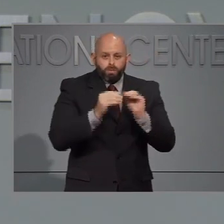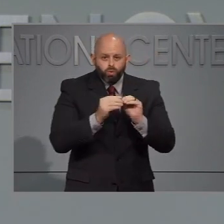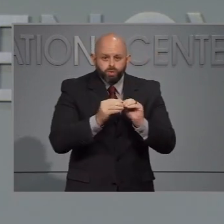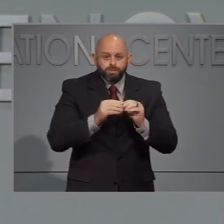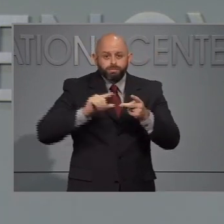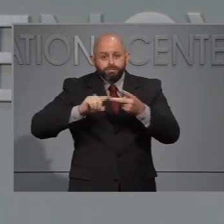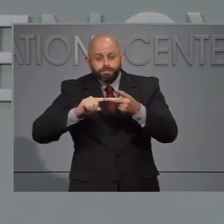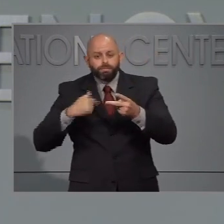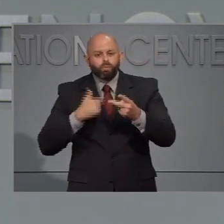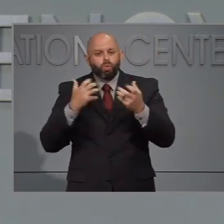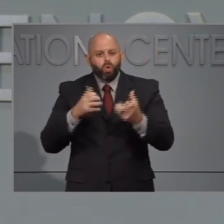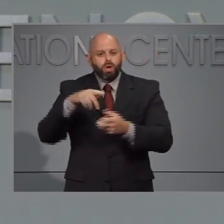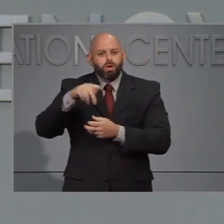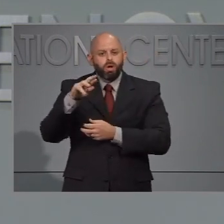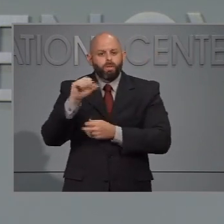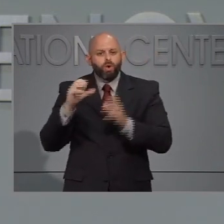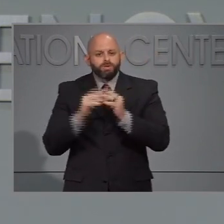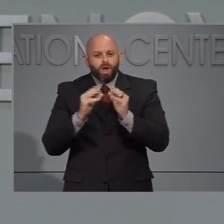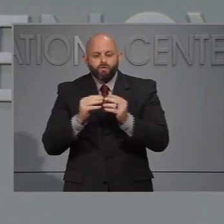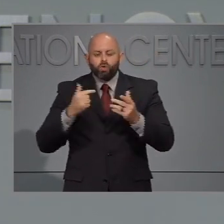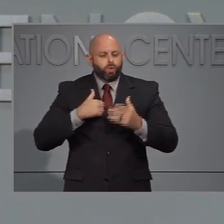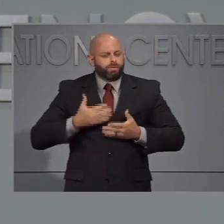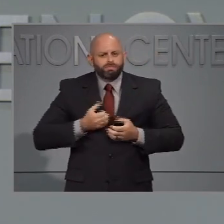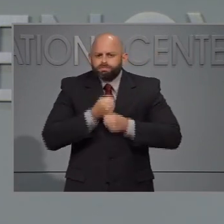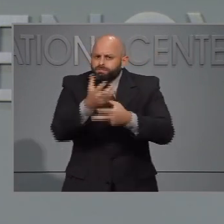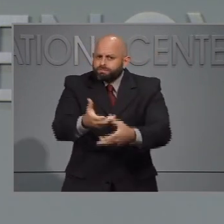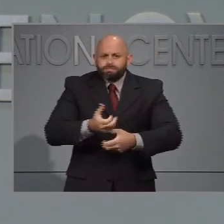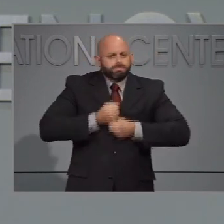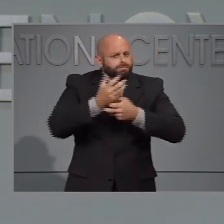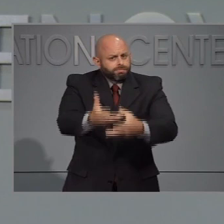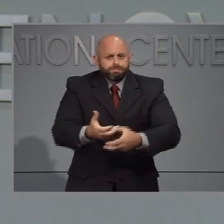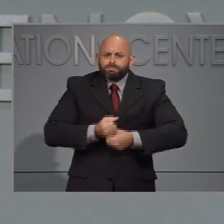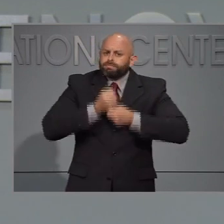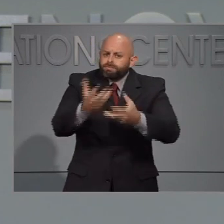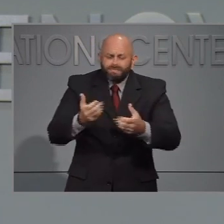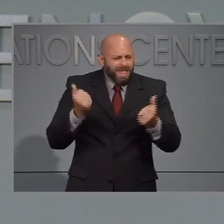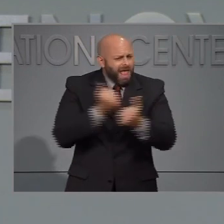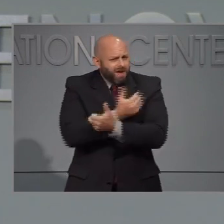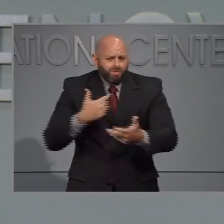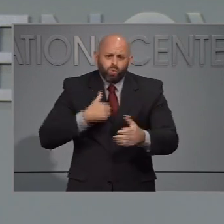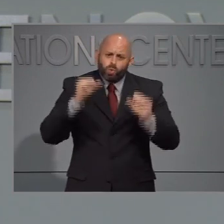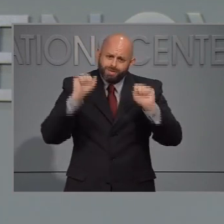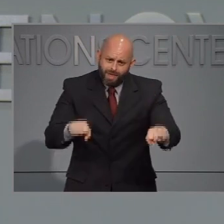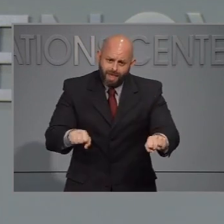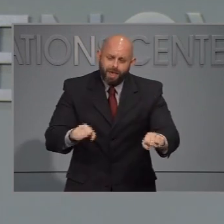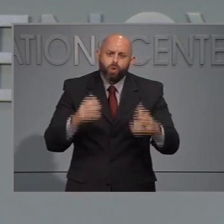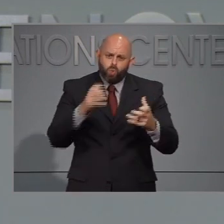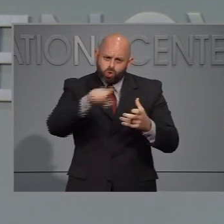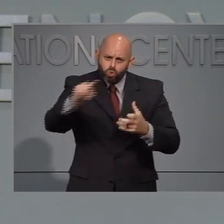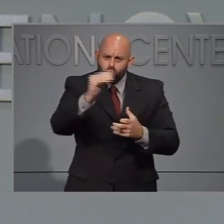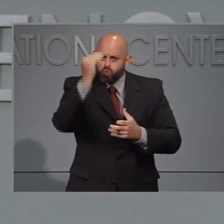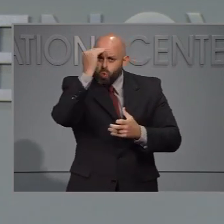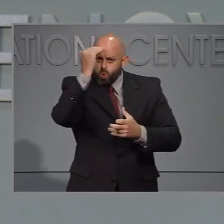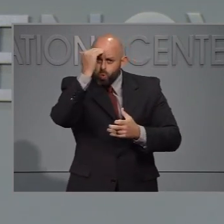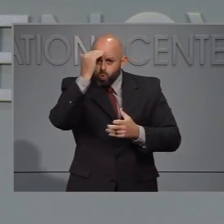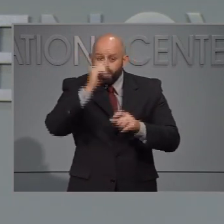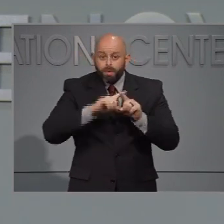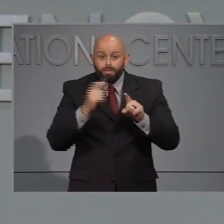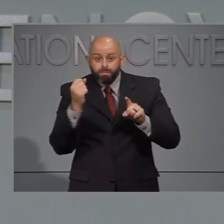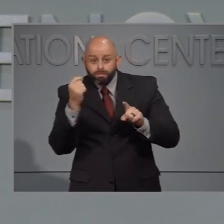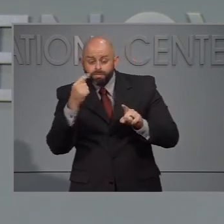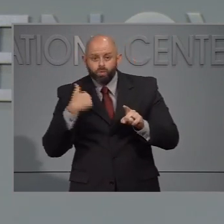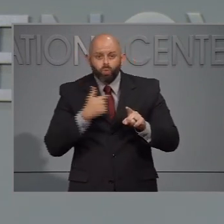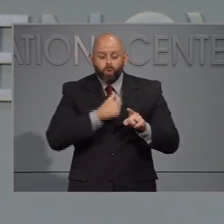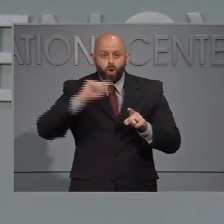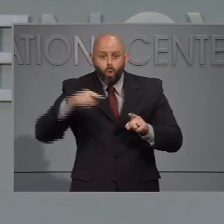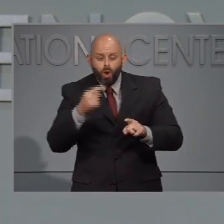why we try to spend a lot of time putting out all sorts of material, but it can't just come from us. I think the governor is exactly right. This has to be a partnership